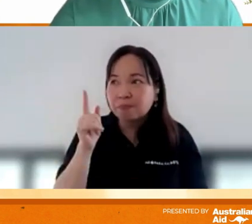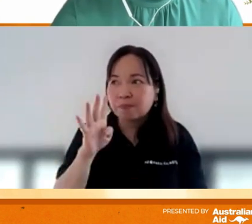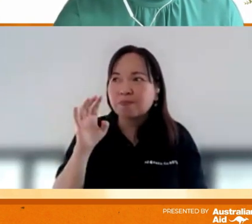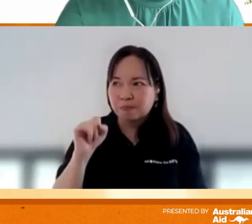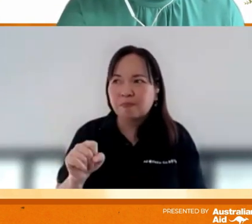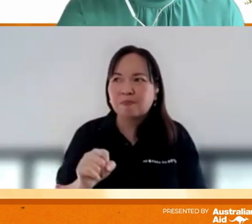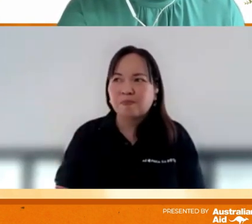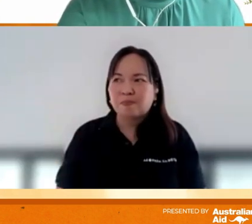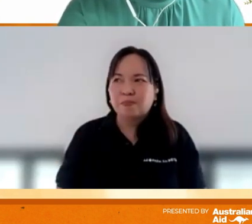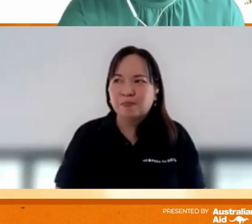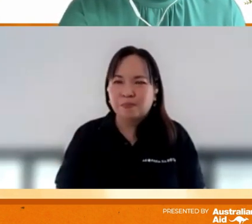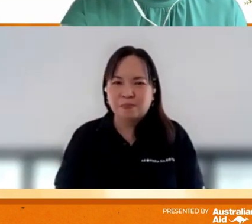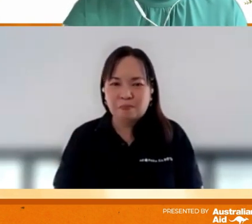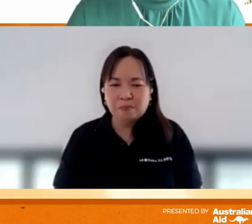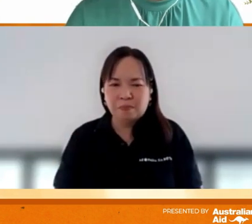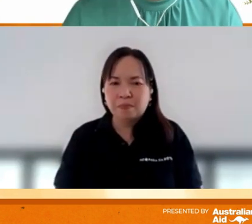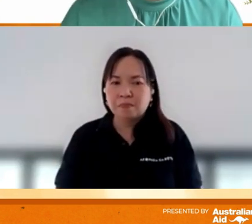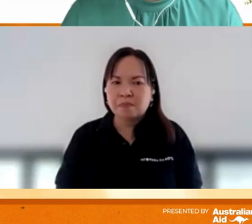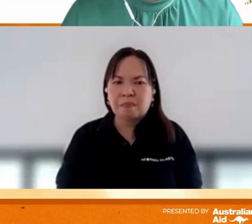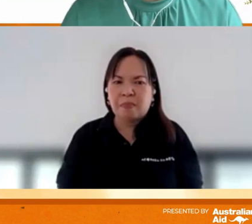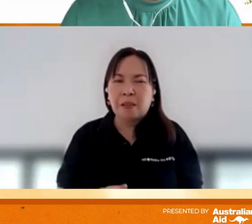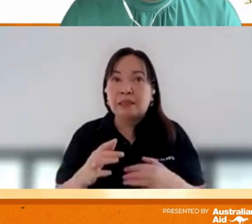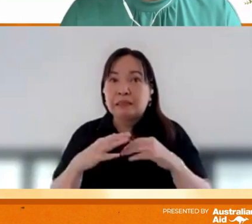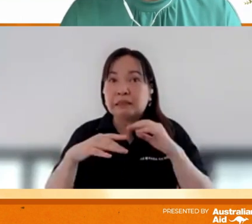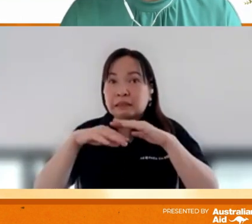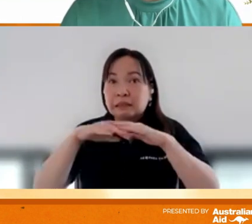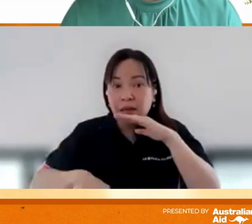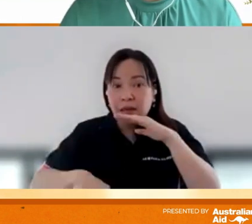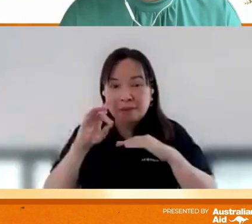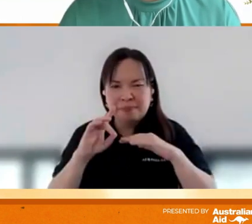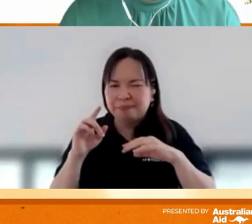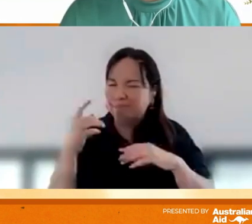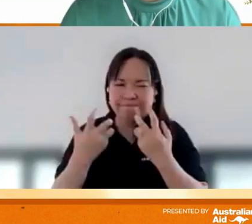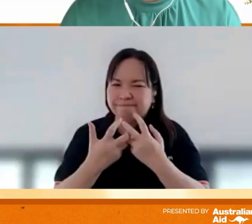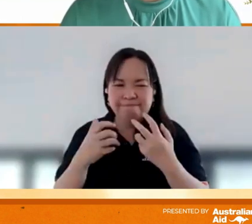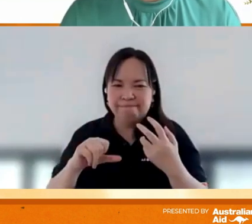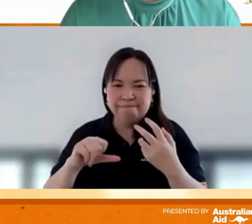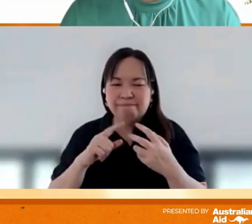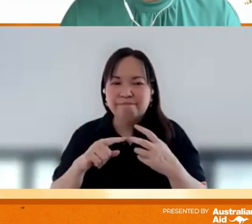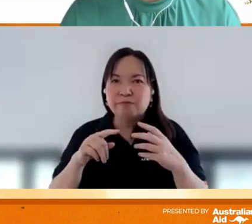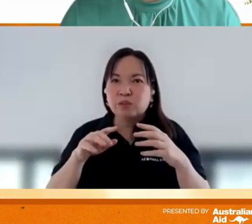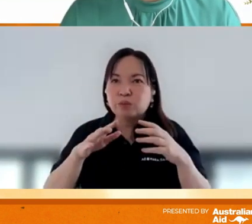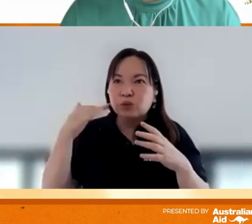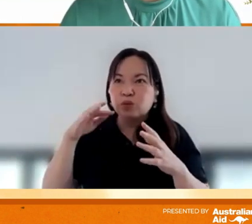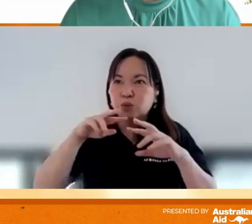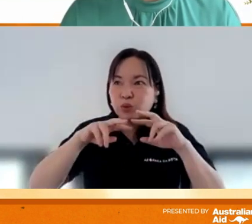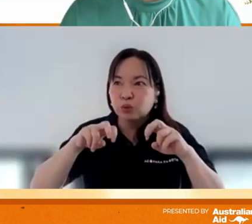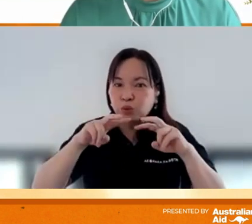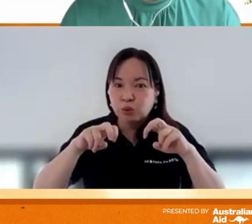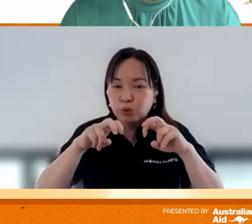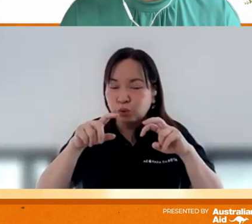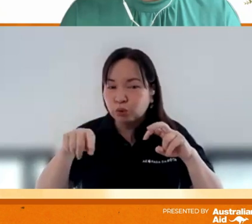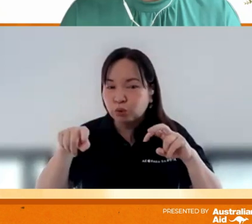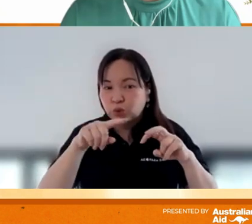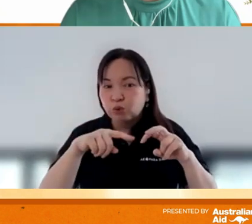old. Hindi siya magagamit pa for less than 8 kasi yung study population when it was tested,